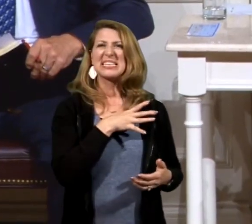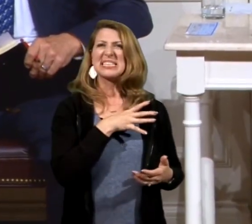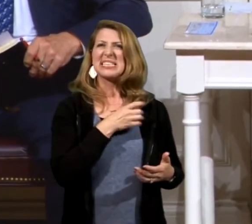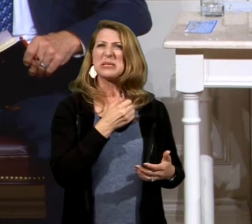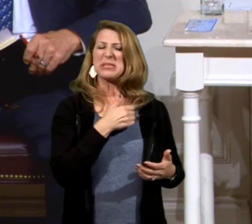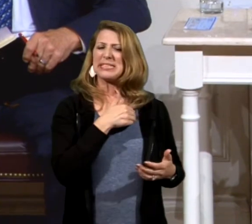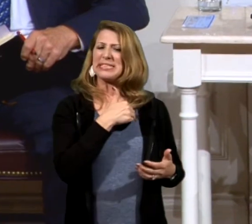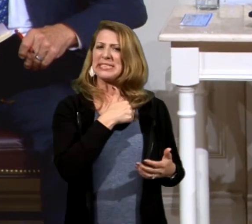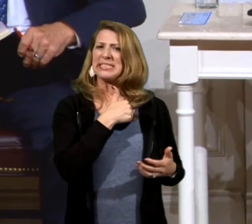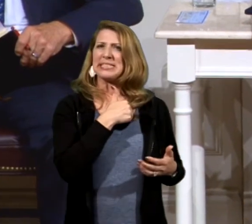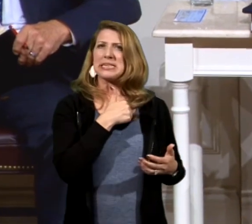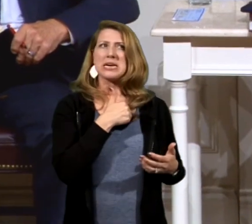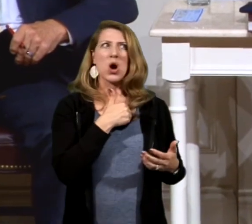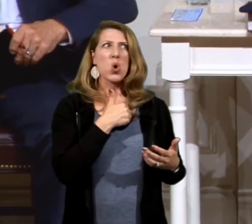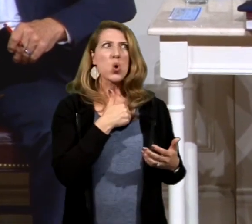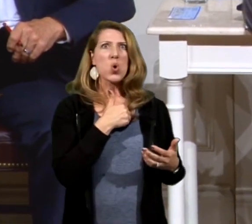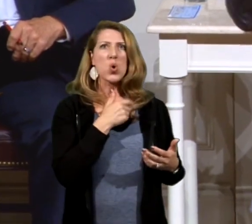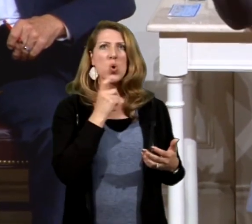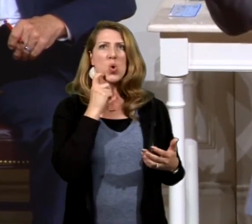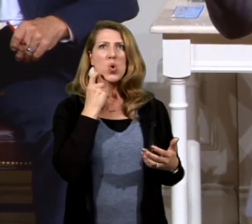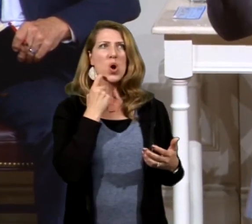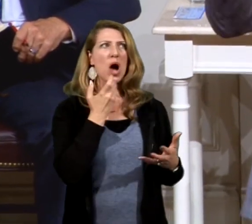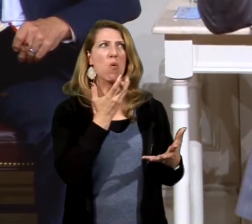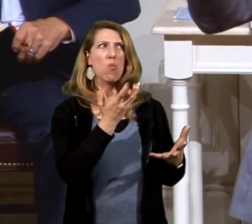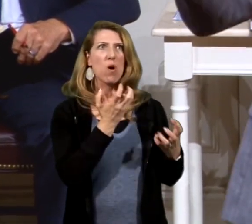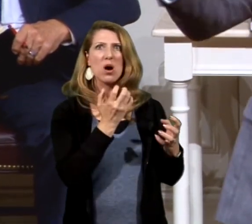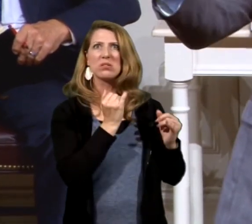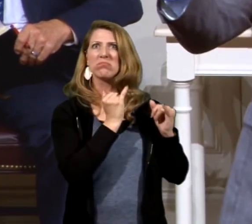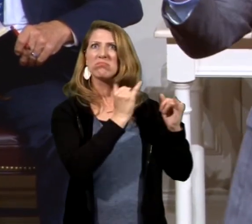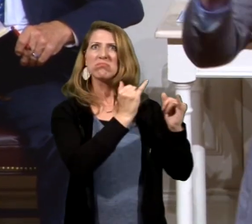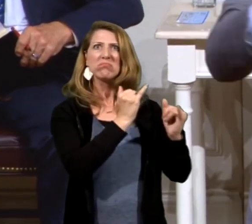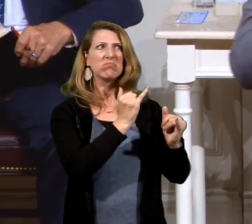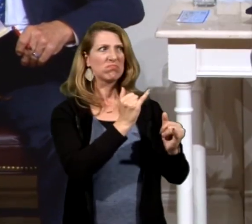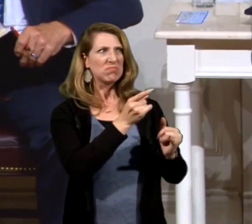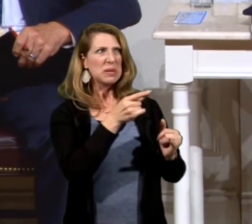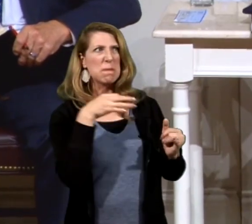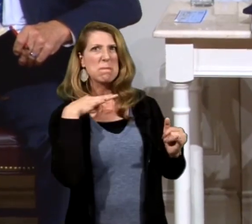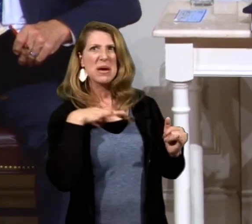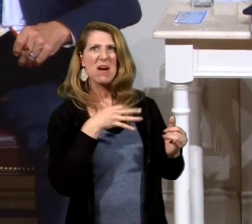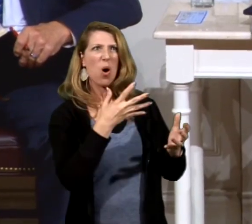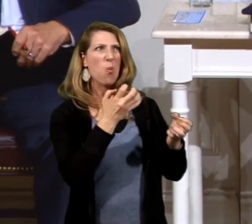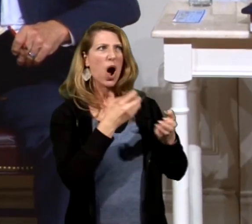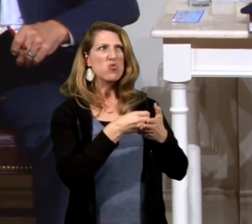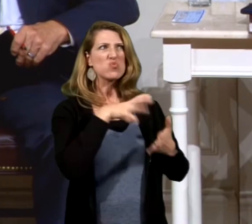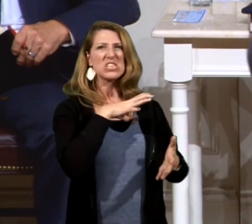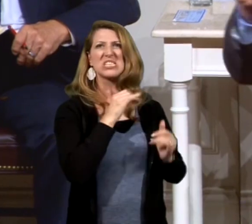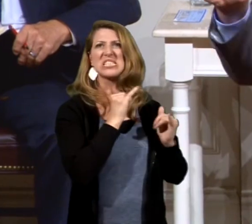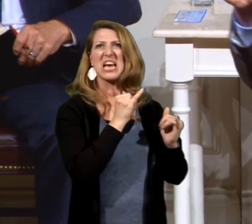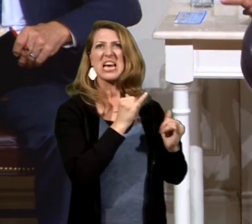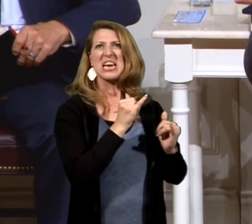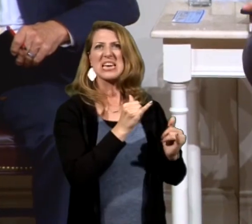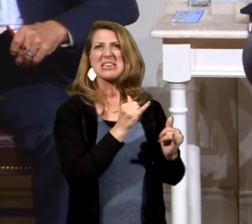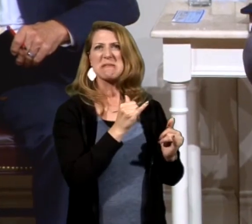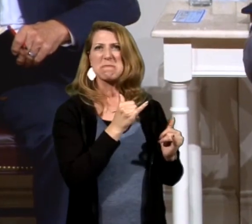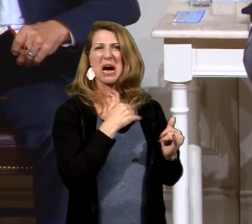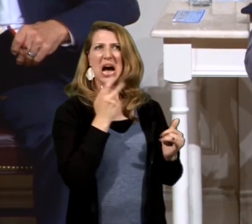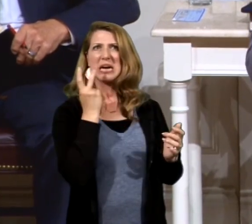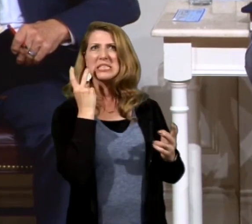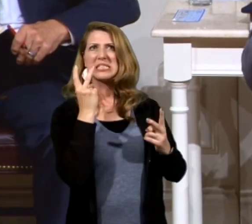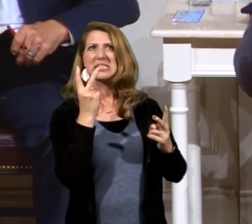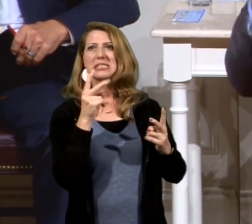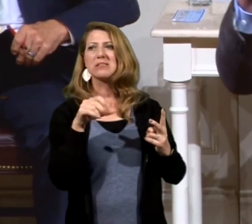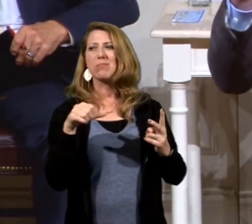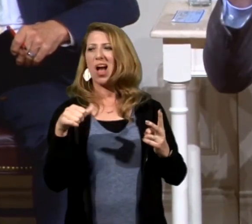in my heart to be like that, to have those benefits of wealth. He said, I've watched some of my colleagues